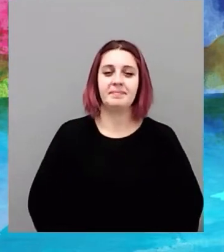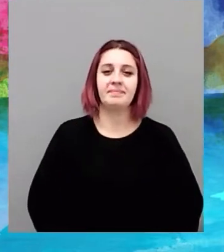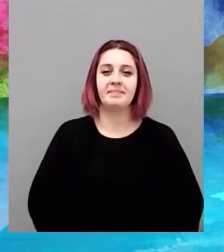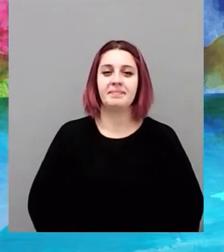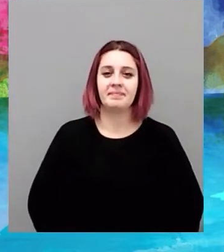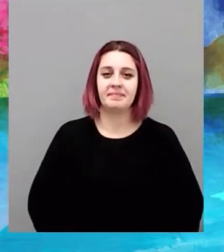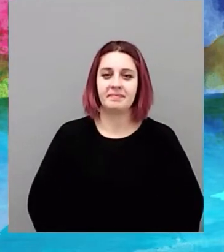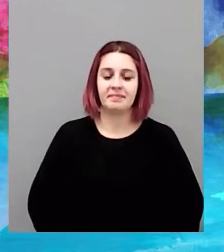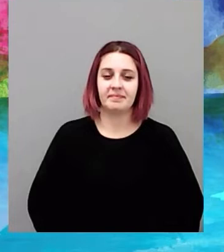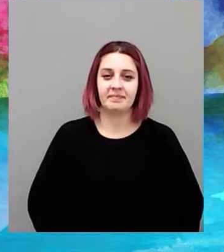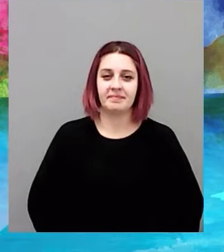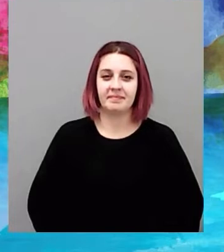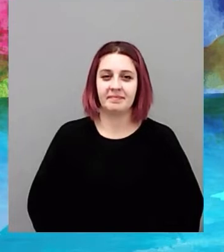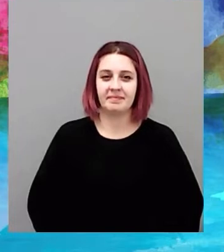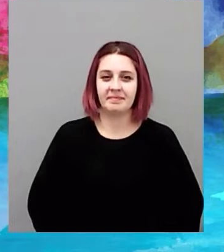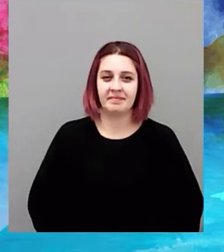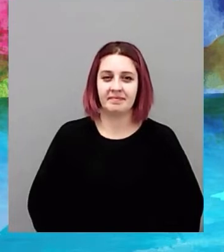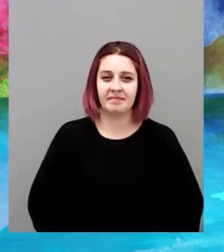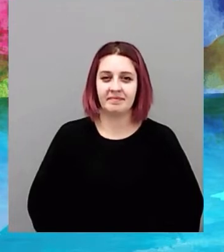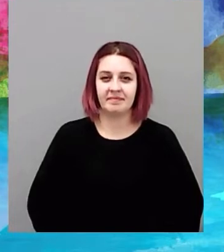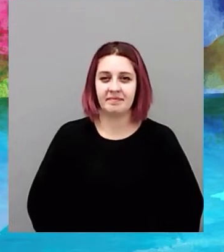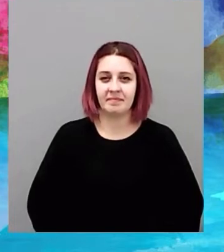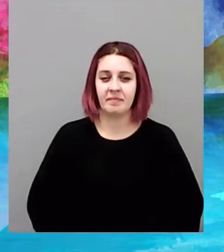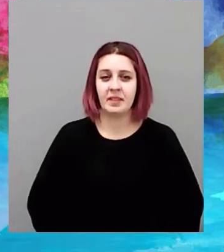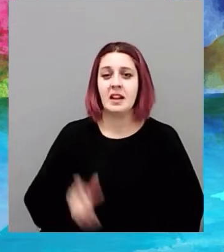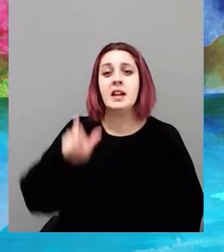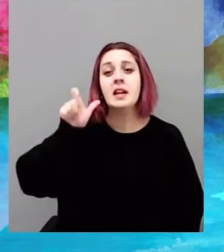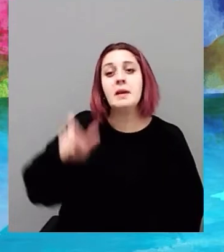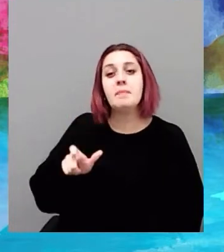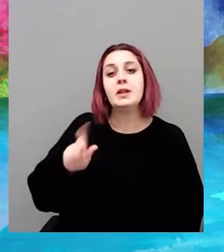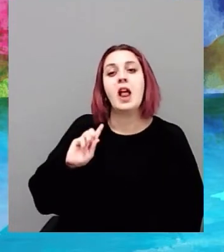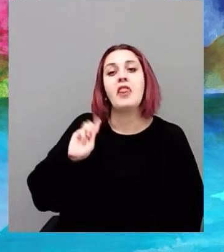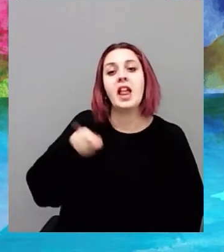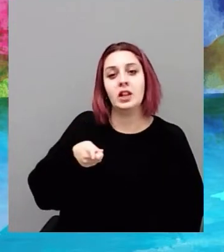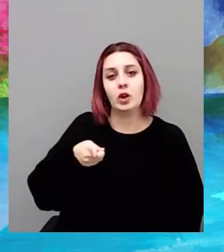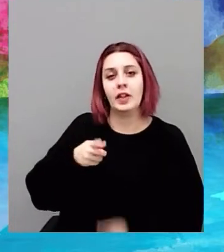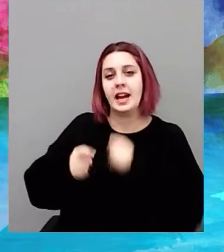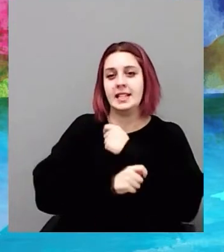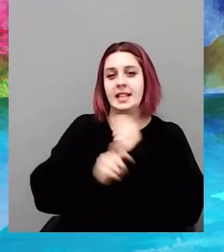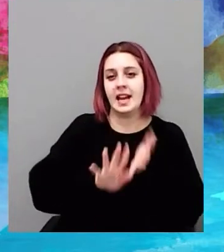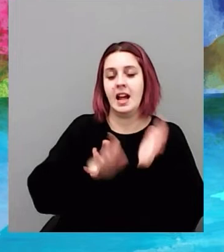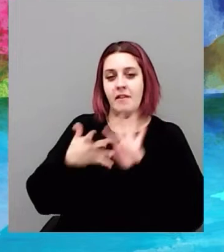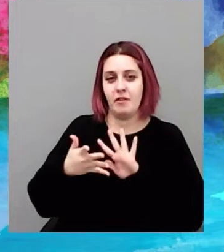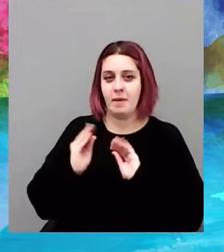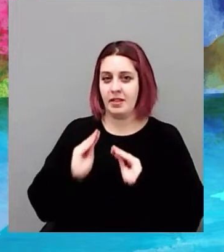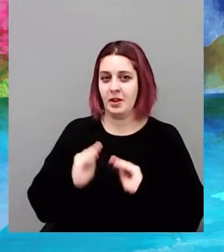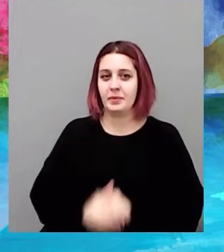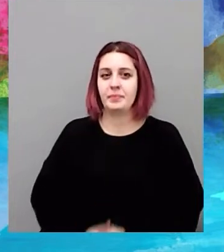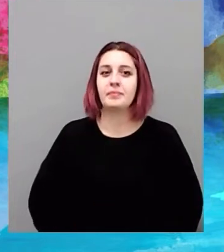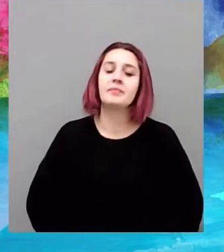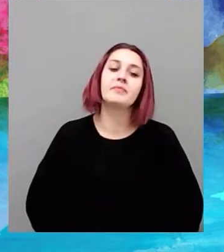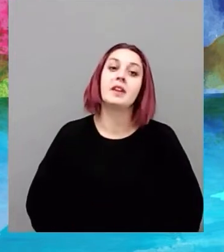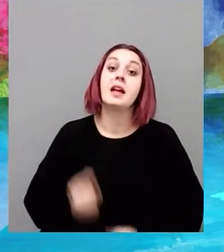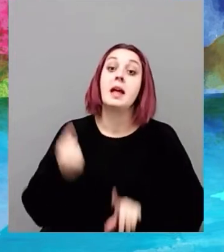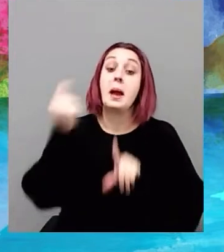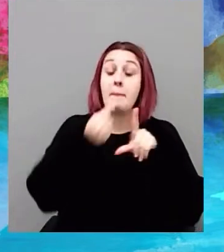who is Picto Access? Picto Access is a social-based company based in the north of France.